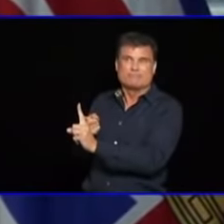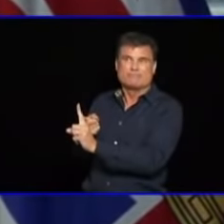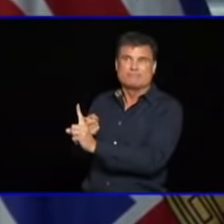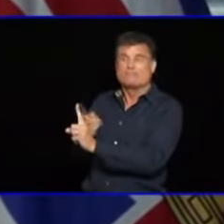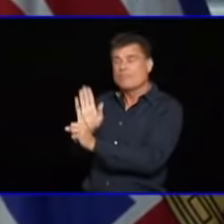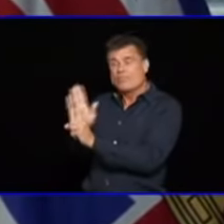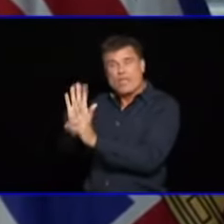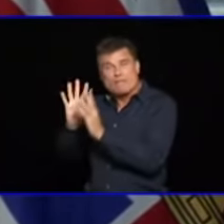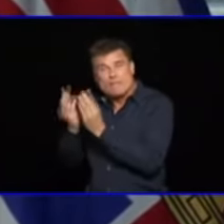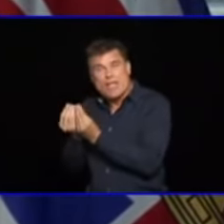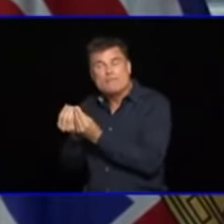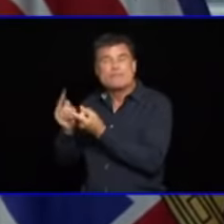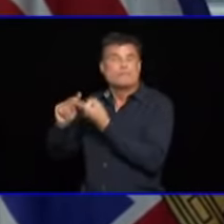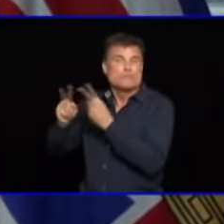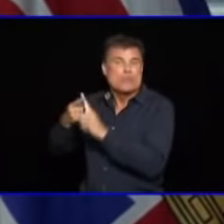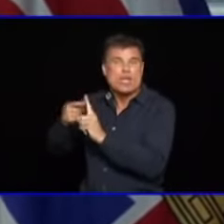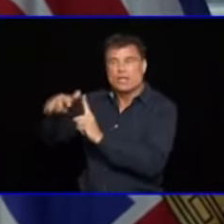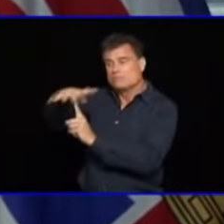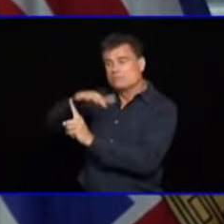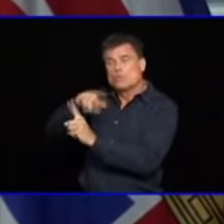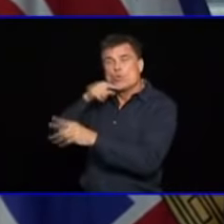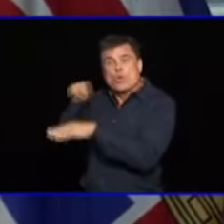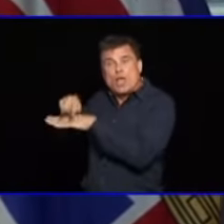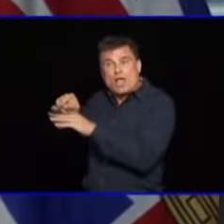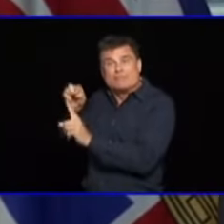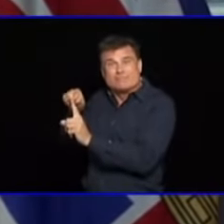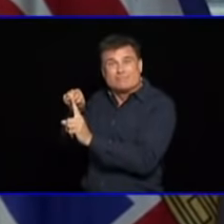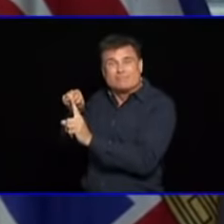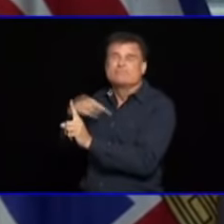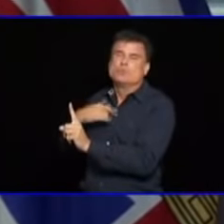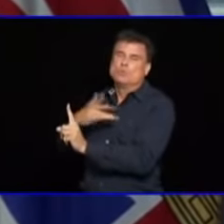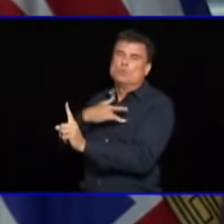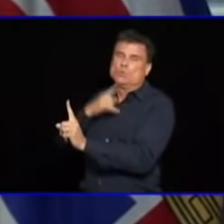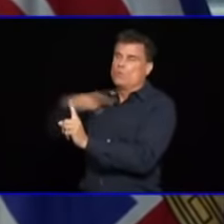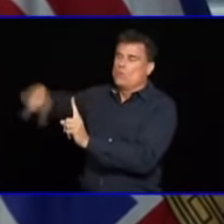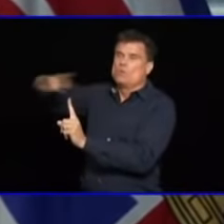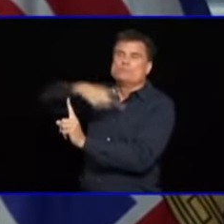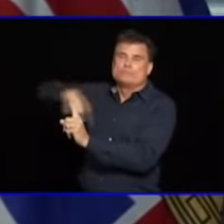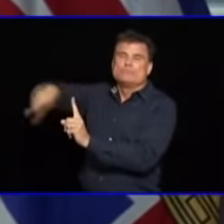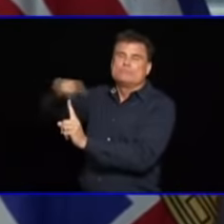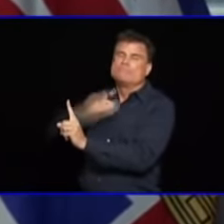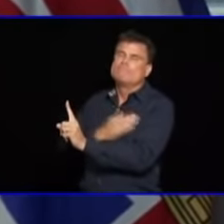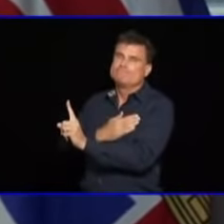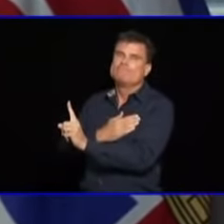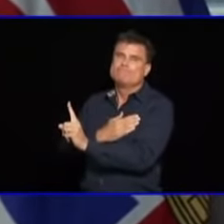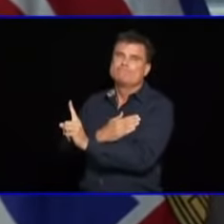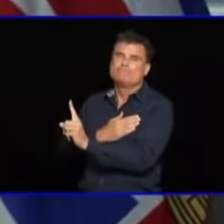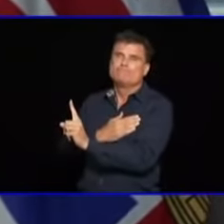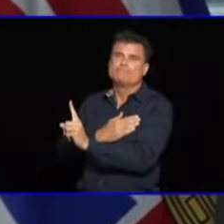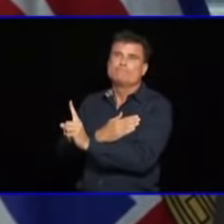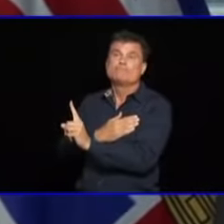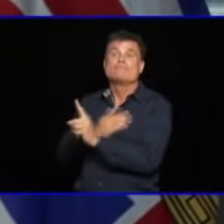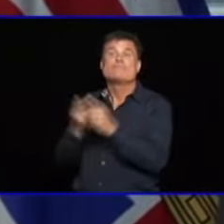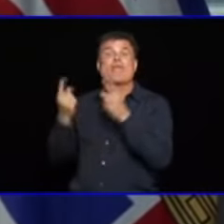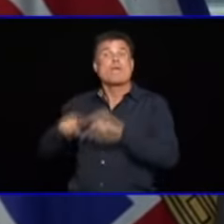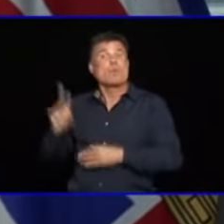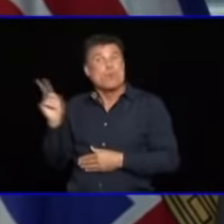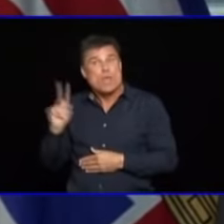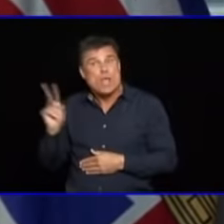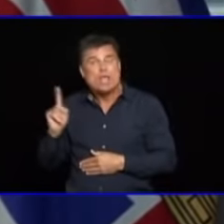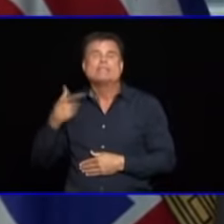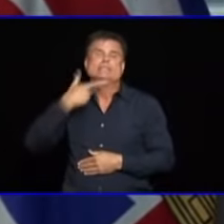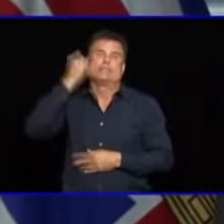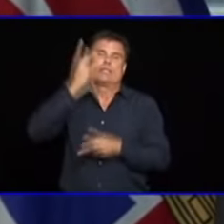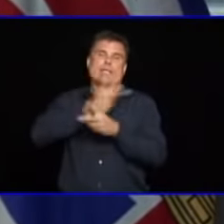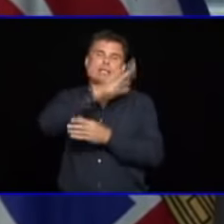from COVID-19 in the last 24 hours. Lives in the Fraser Health Authority in long-term care, and as we all know,